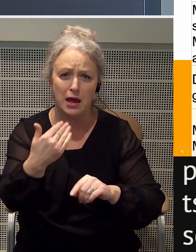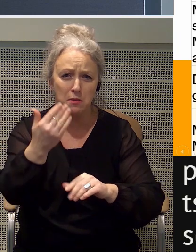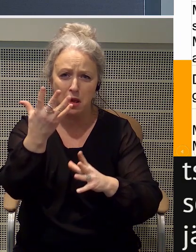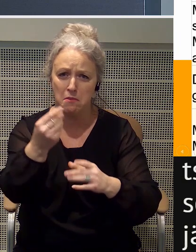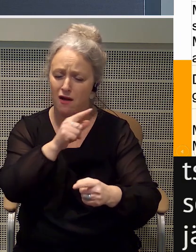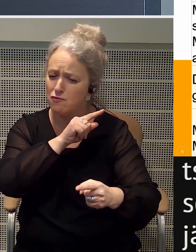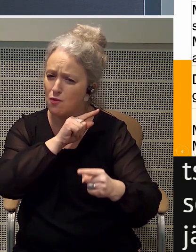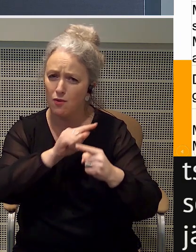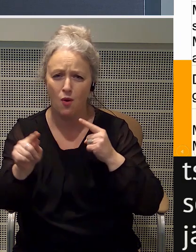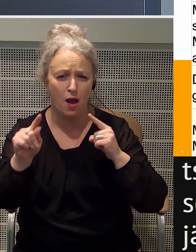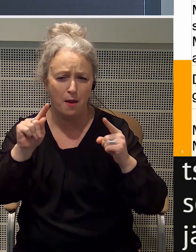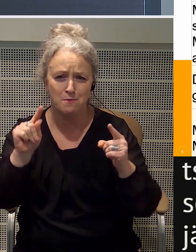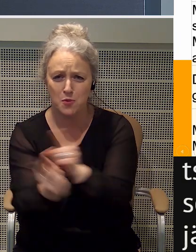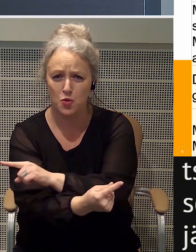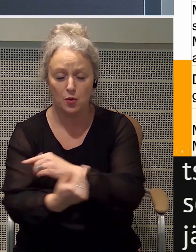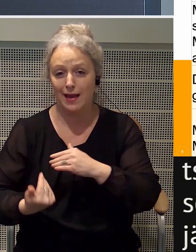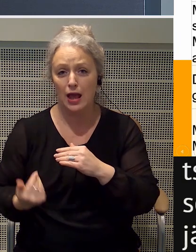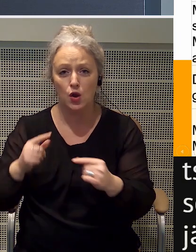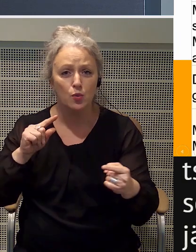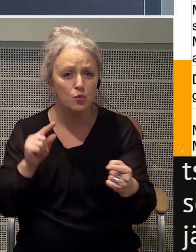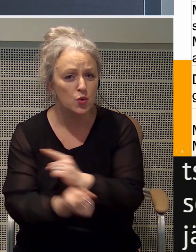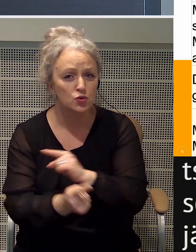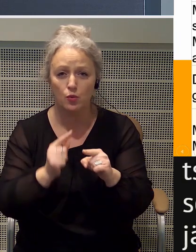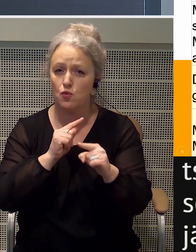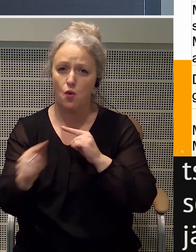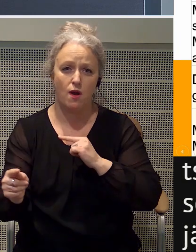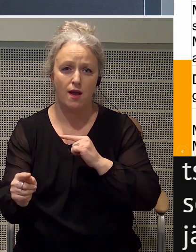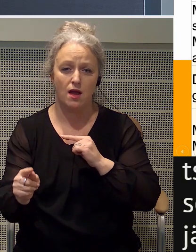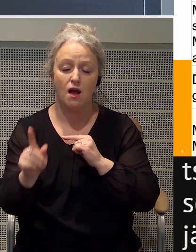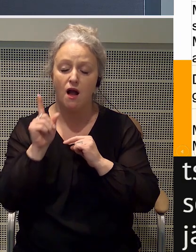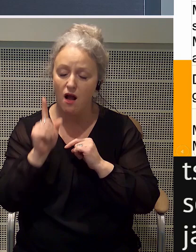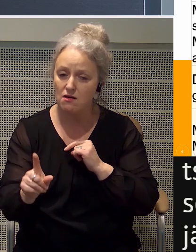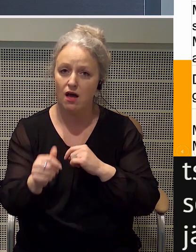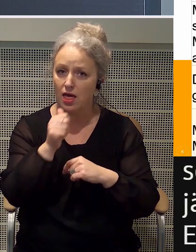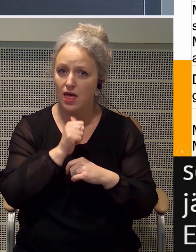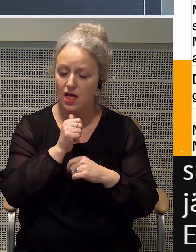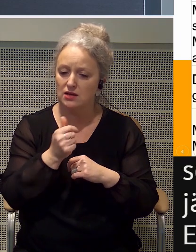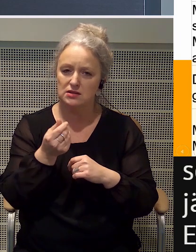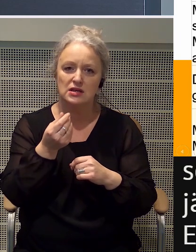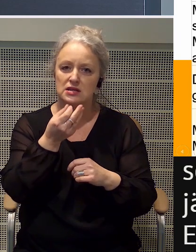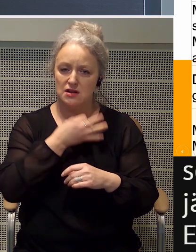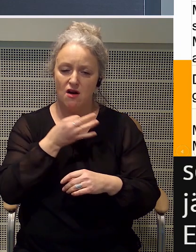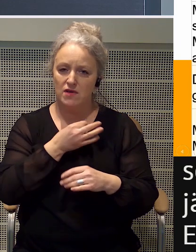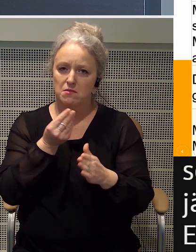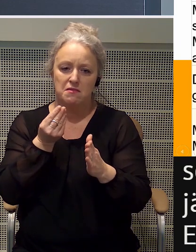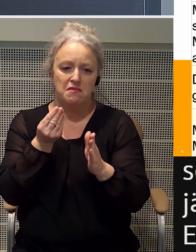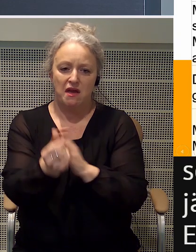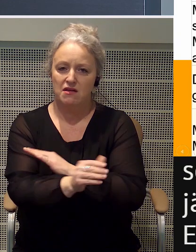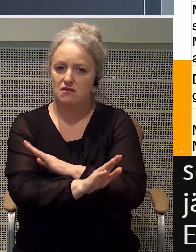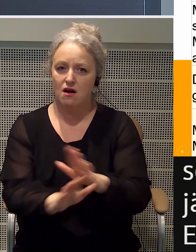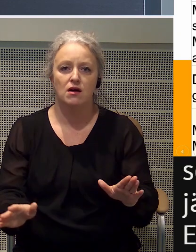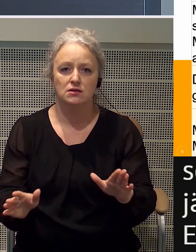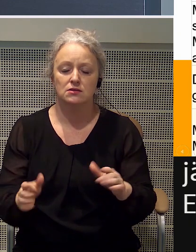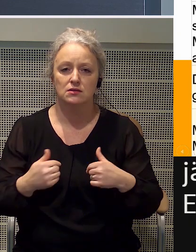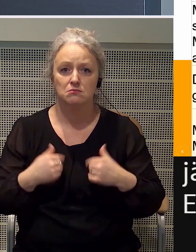with Kaftrio has changed the lives of those families overnight. And yet,